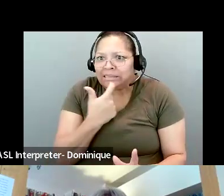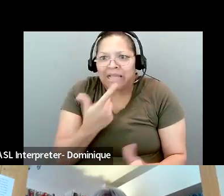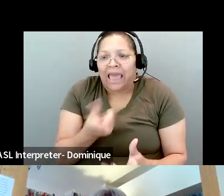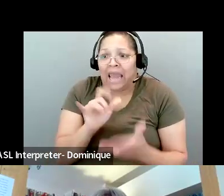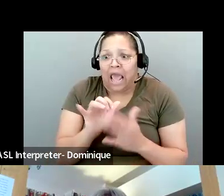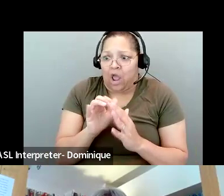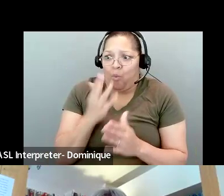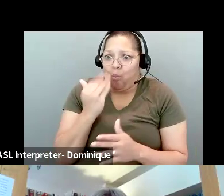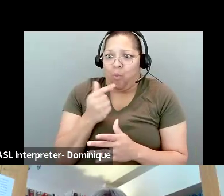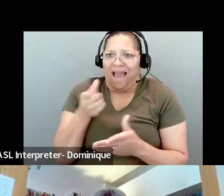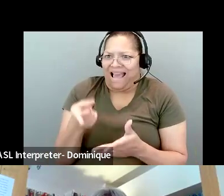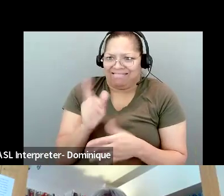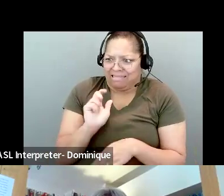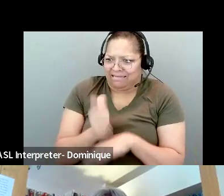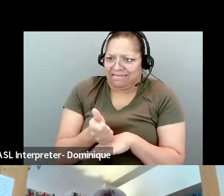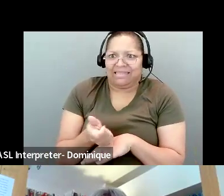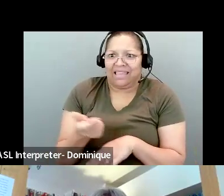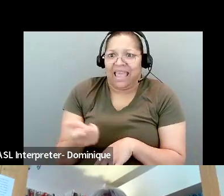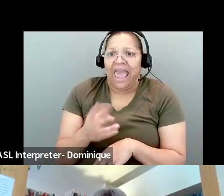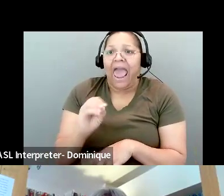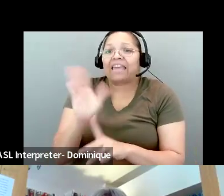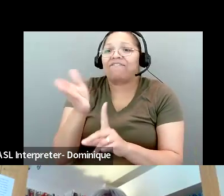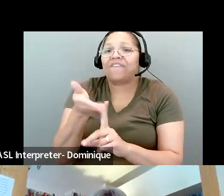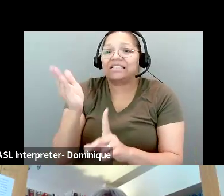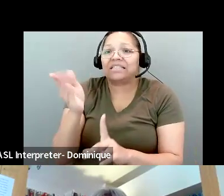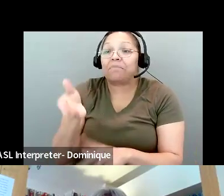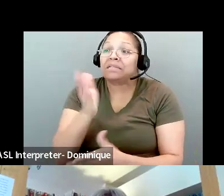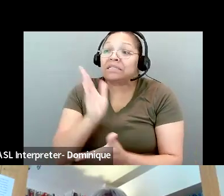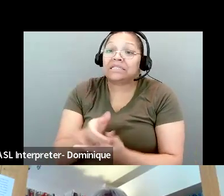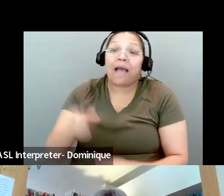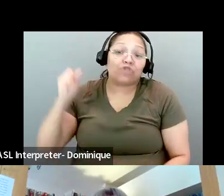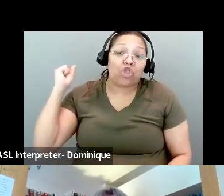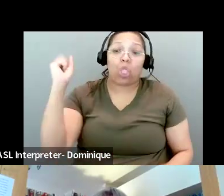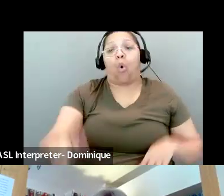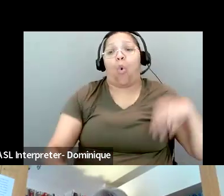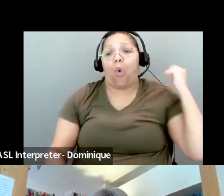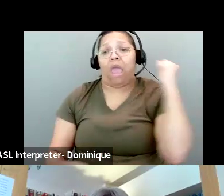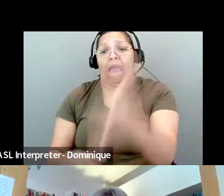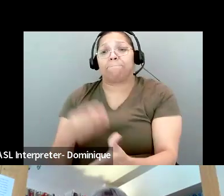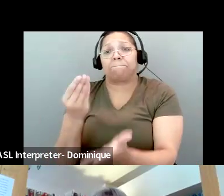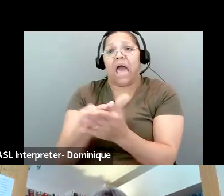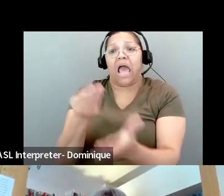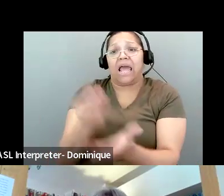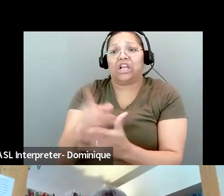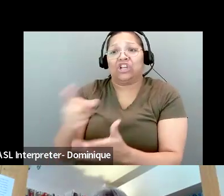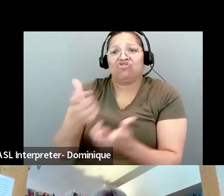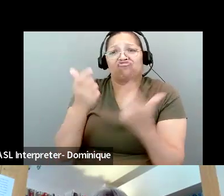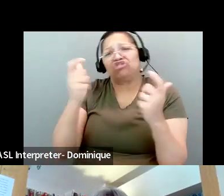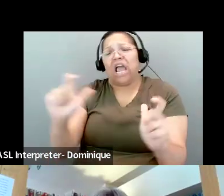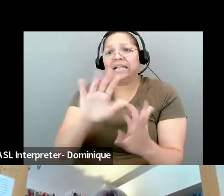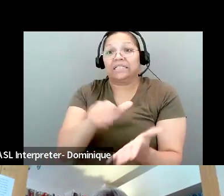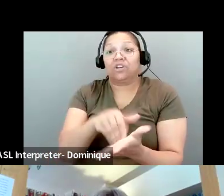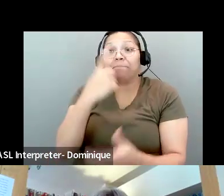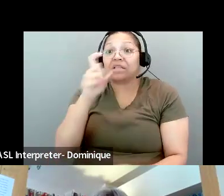first place, and kind of convincing them to stop throwing money at the giant centers. Because one of the other things that keeps